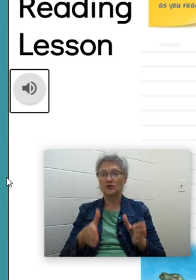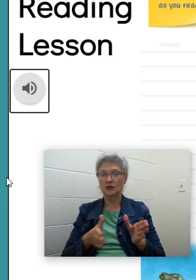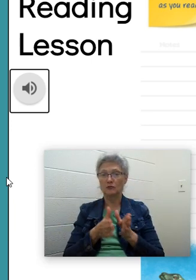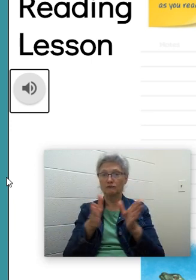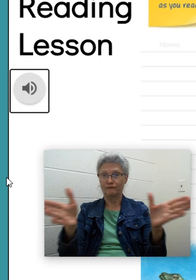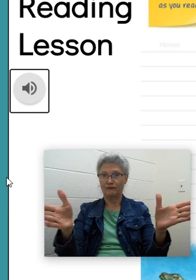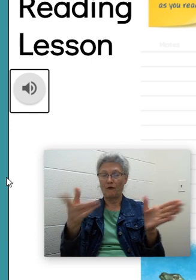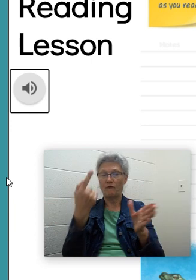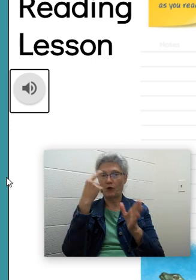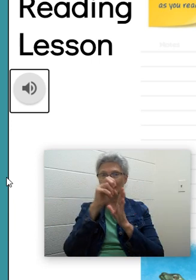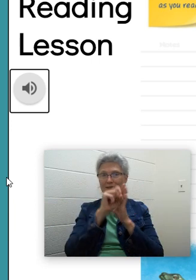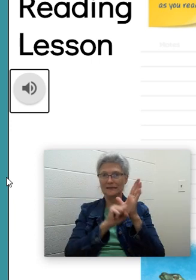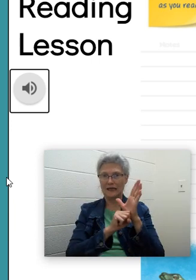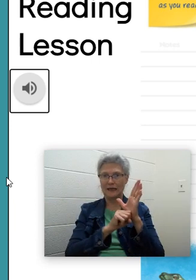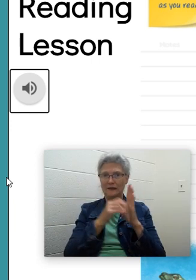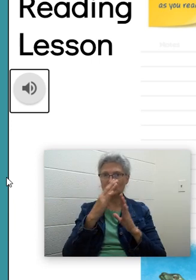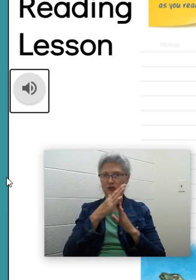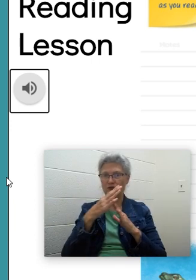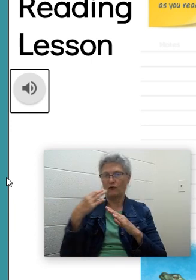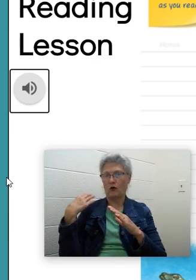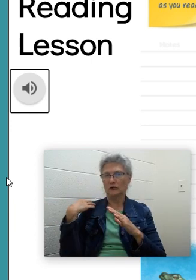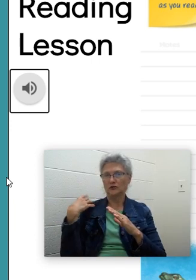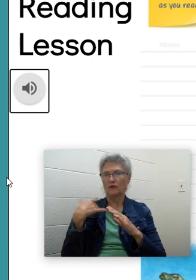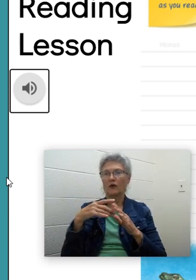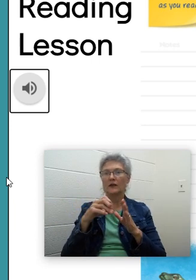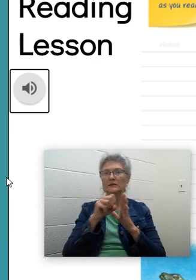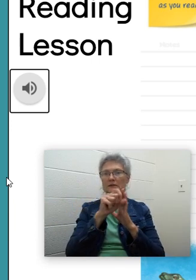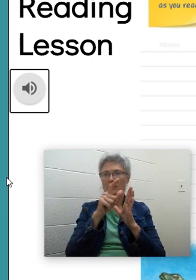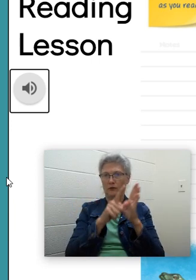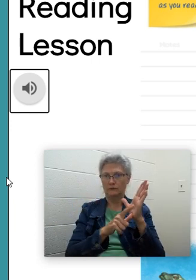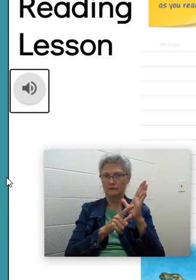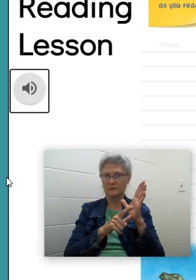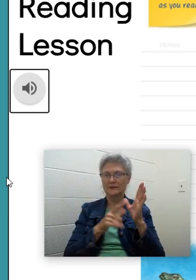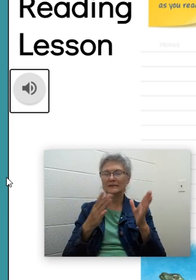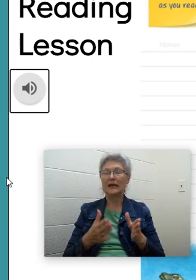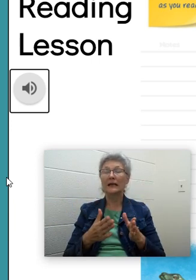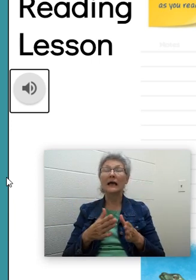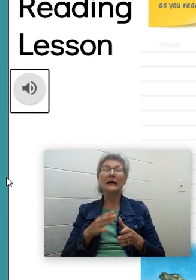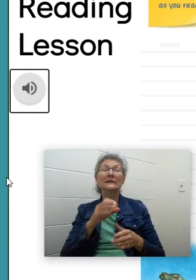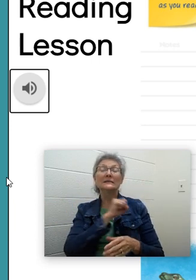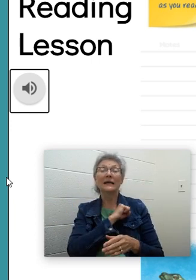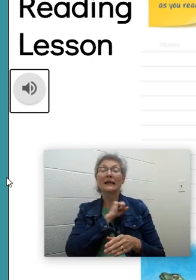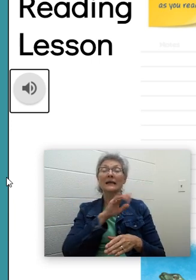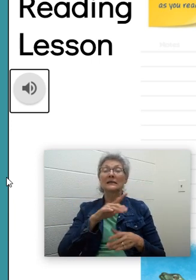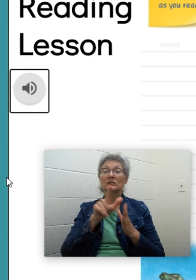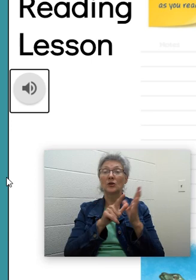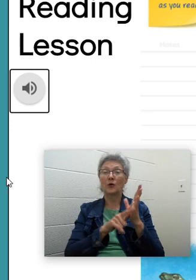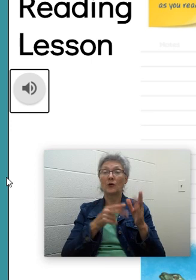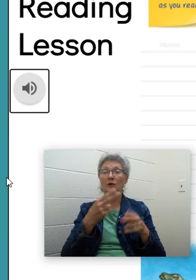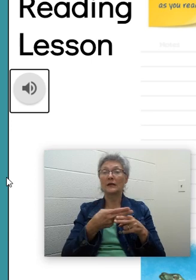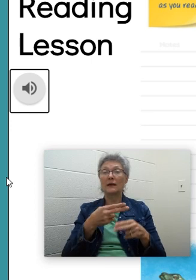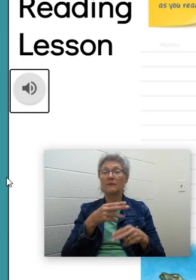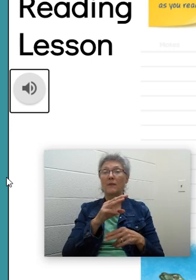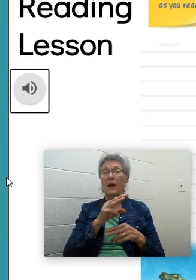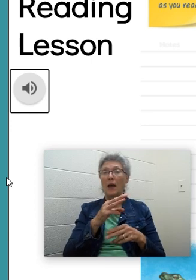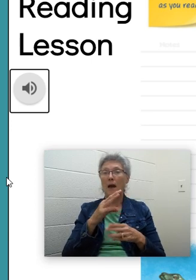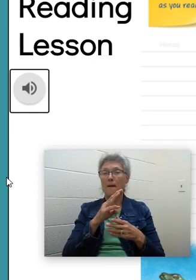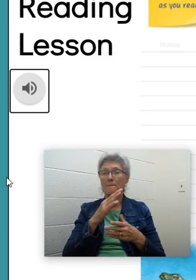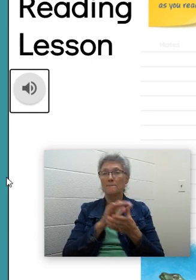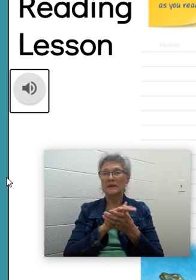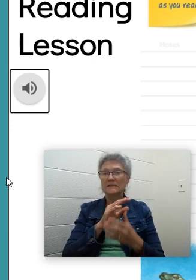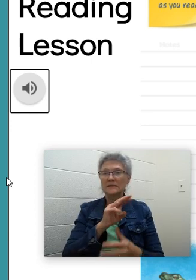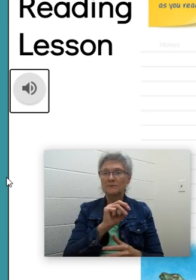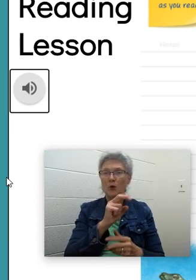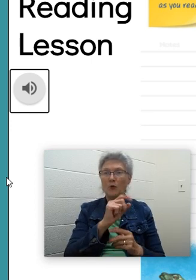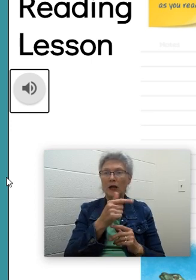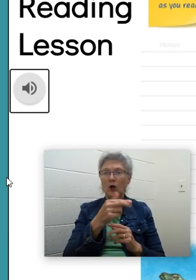state. Stanley's lawyer was named Miss Marengo. Stanley held the suitcase. He was so tired, he